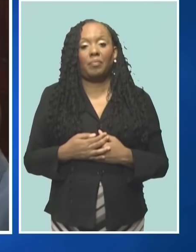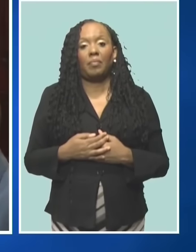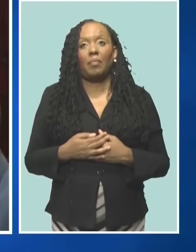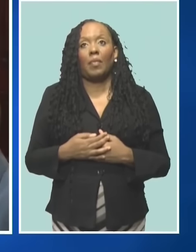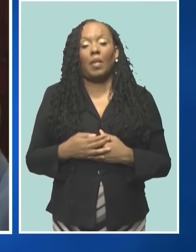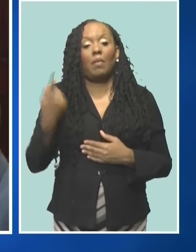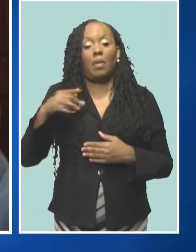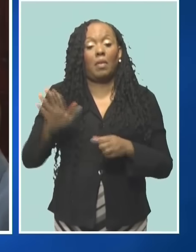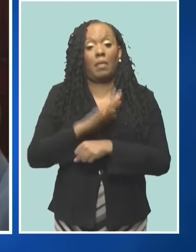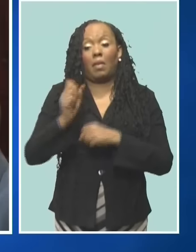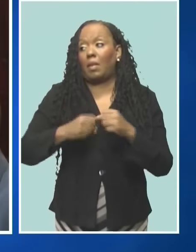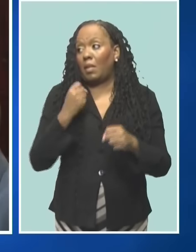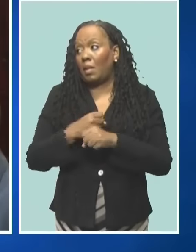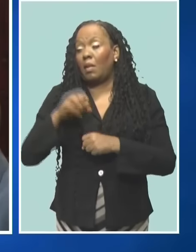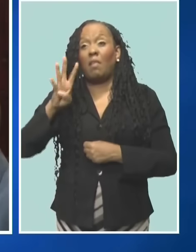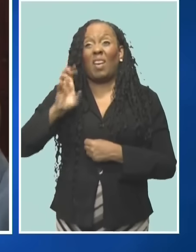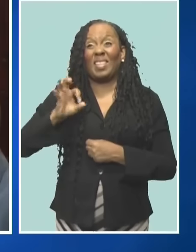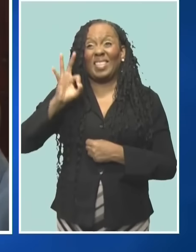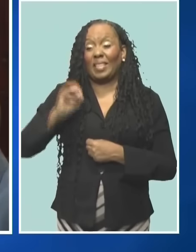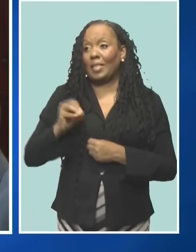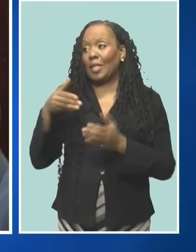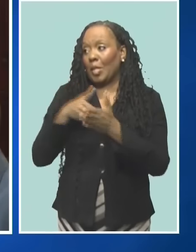million in income taxes.